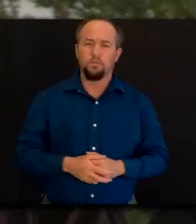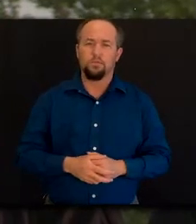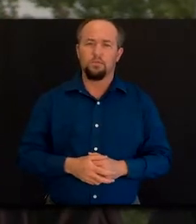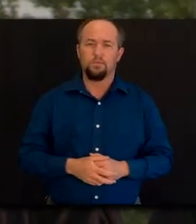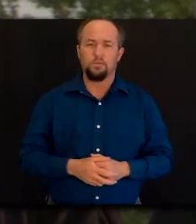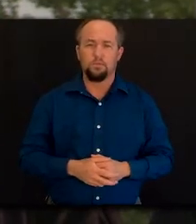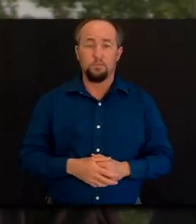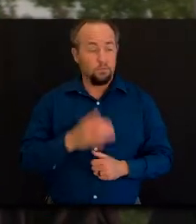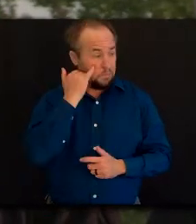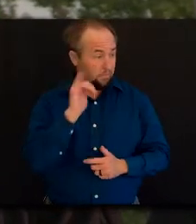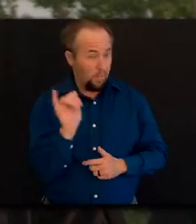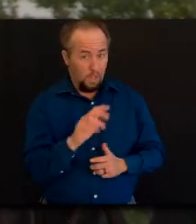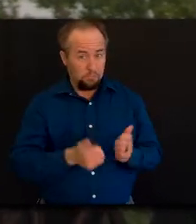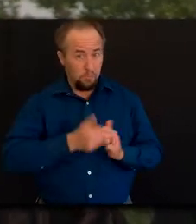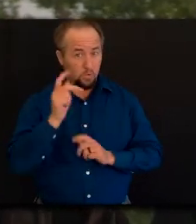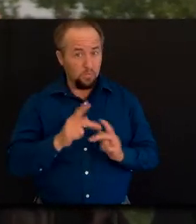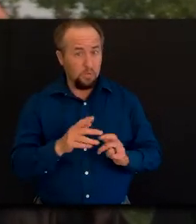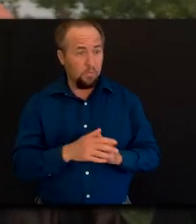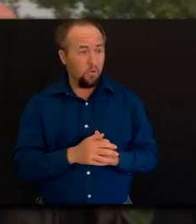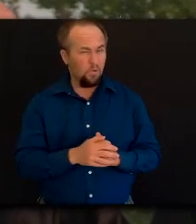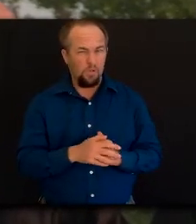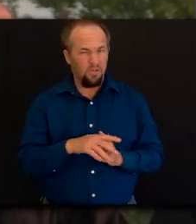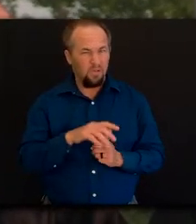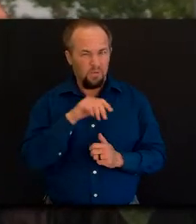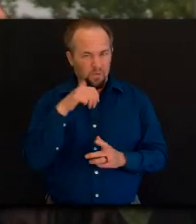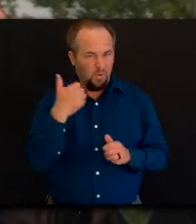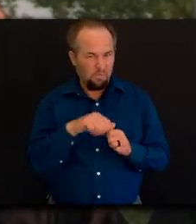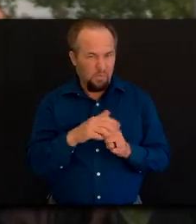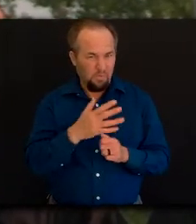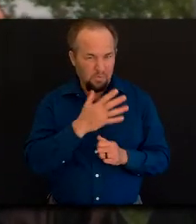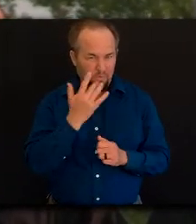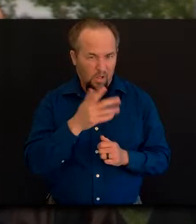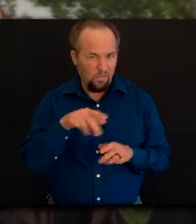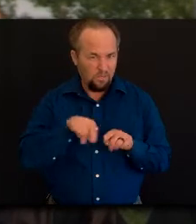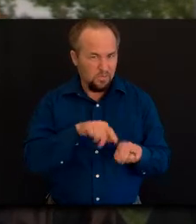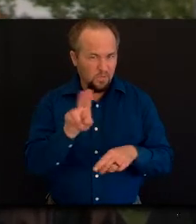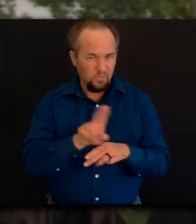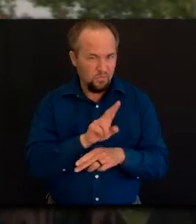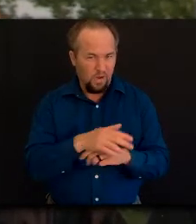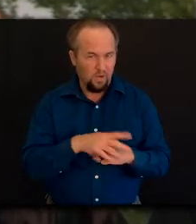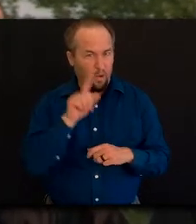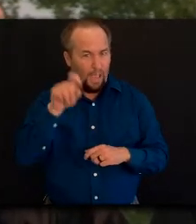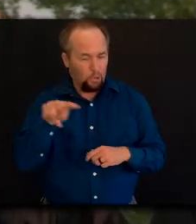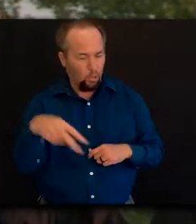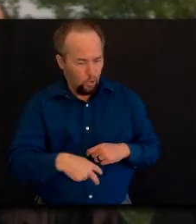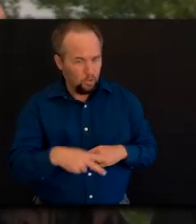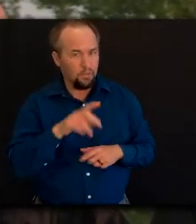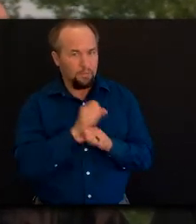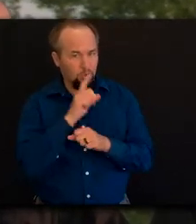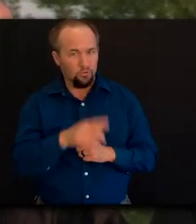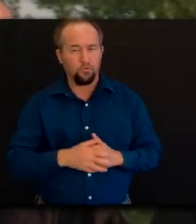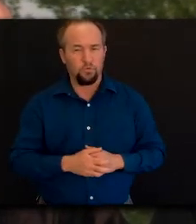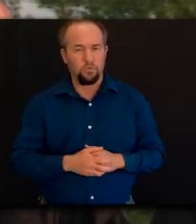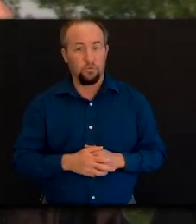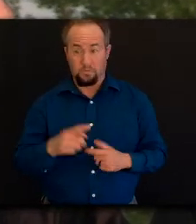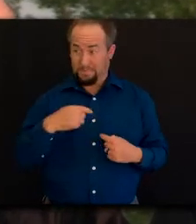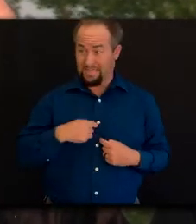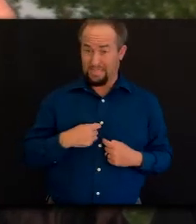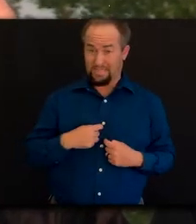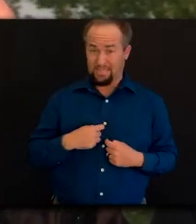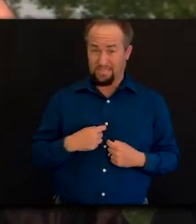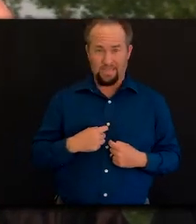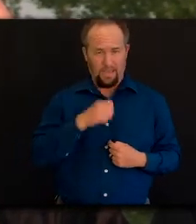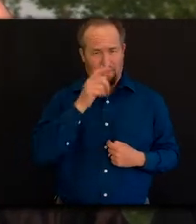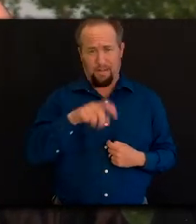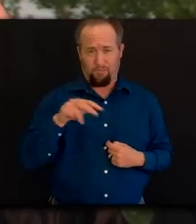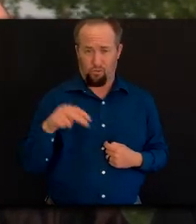If you're like most people, you didn't remember what color socks you were wearing. You had to look just to be sure. But me, I didn't have to